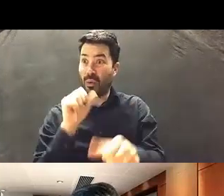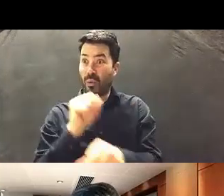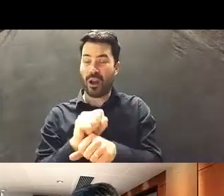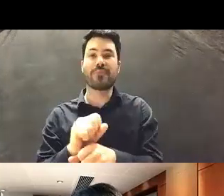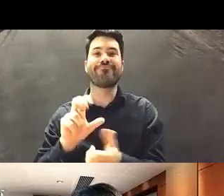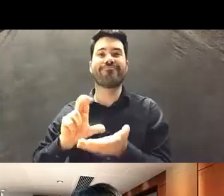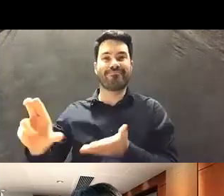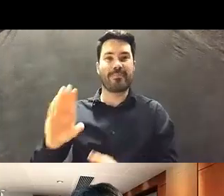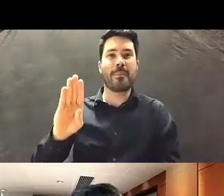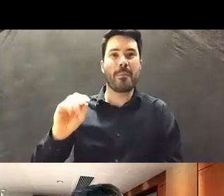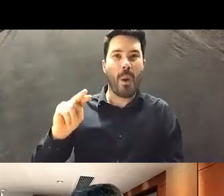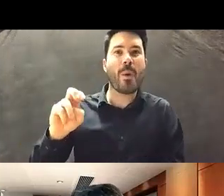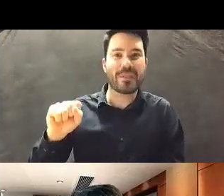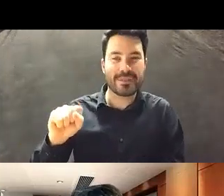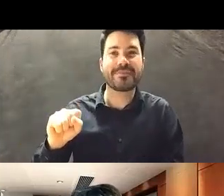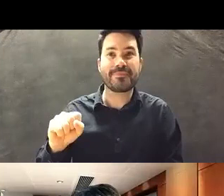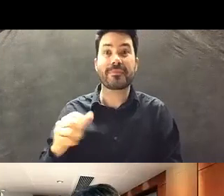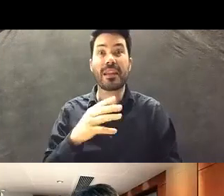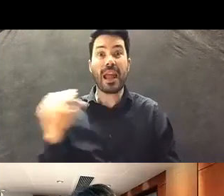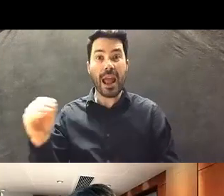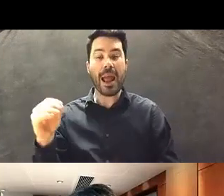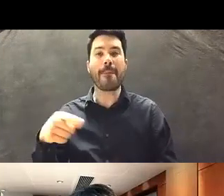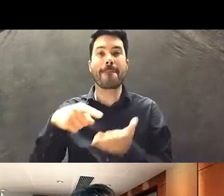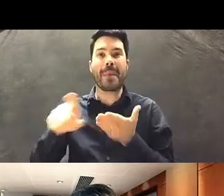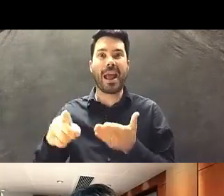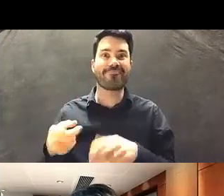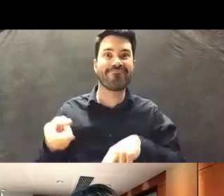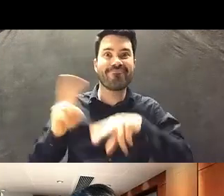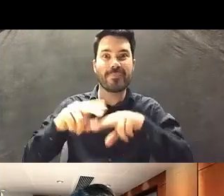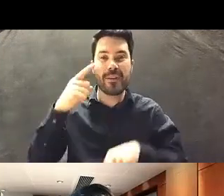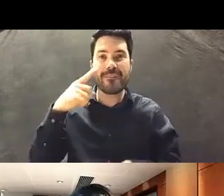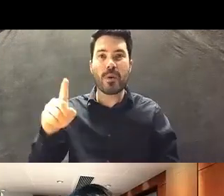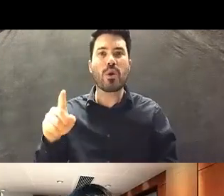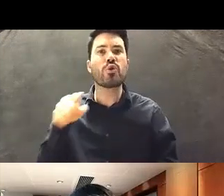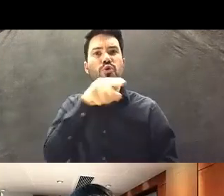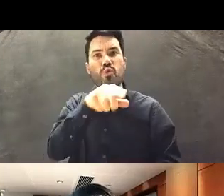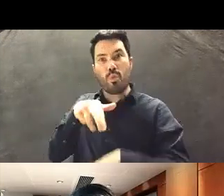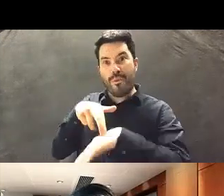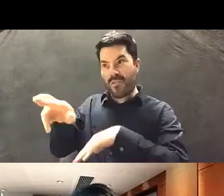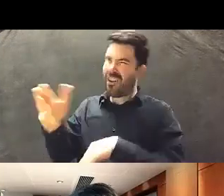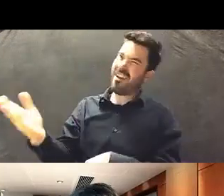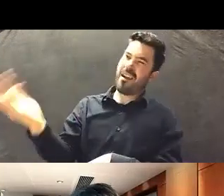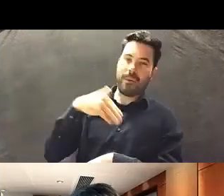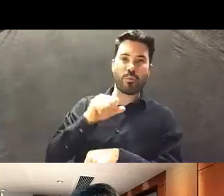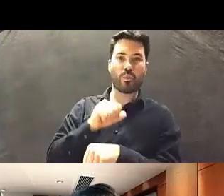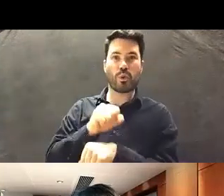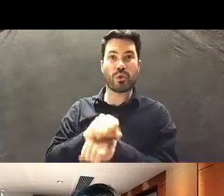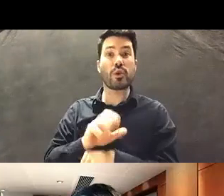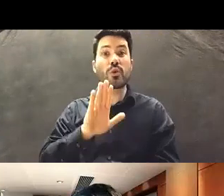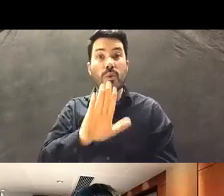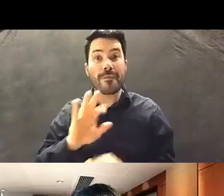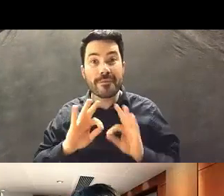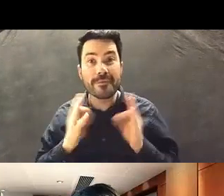employee referral, as I mentioned earlier, other incentives for you to help us in hiring your family, friends,